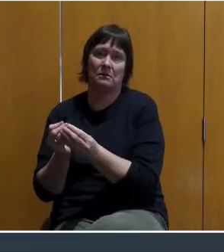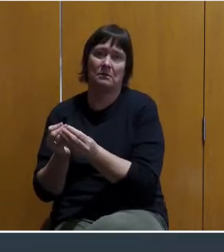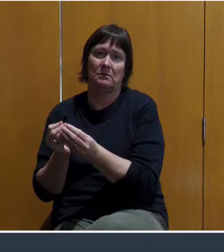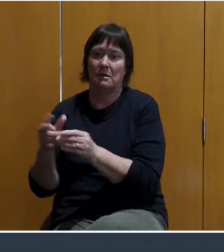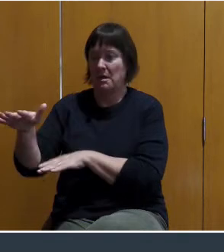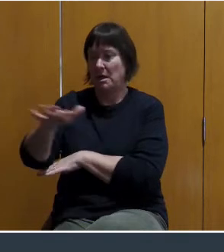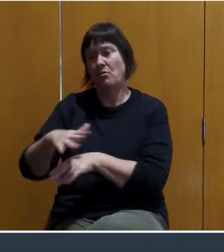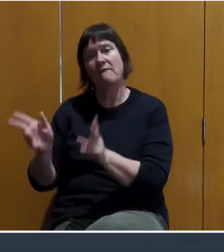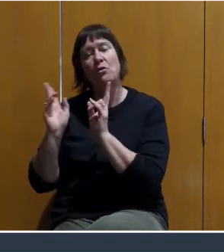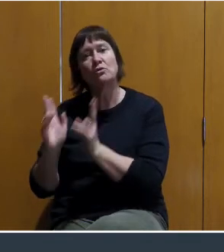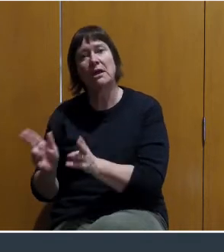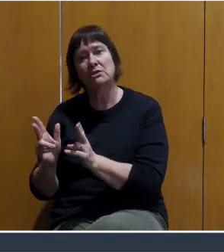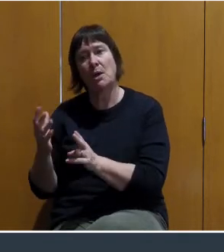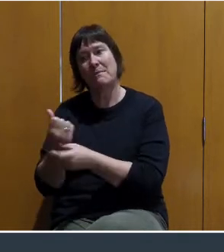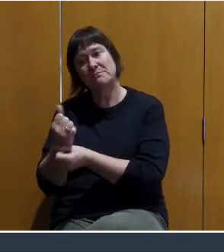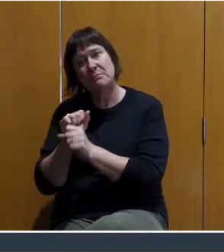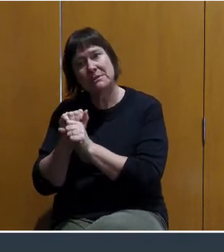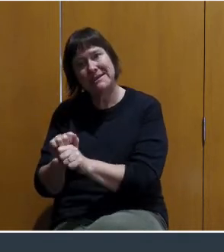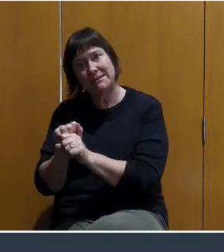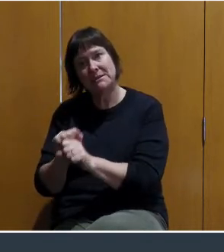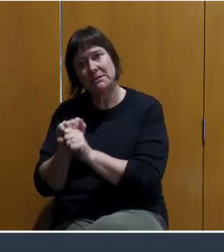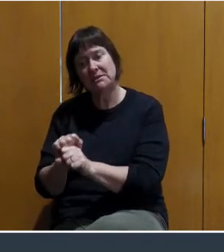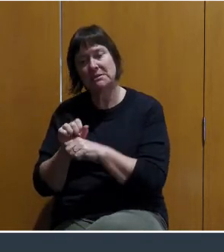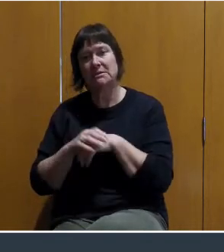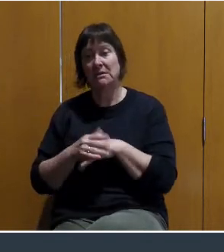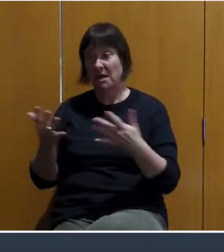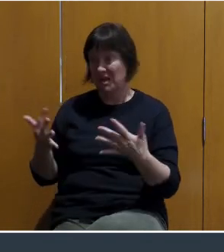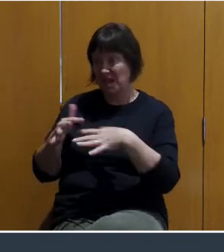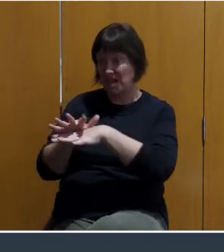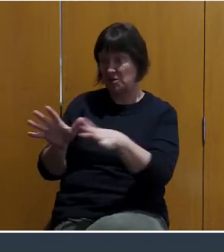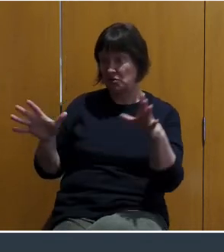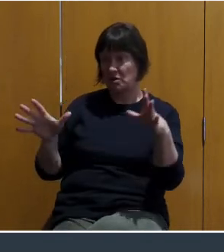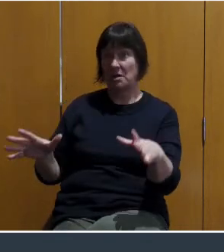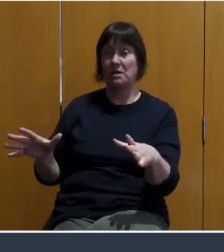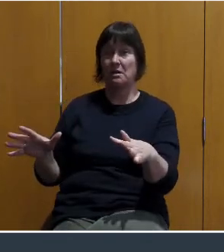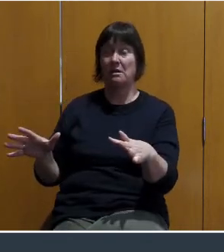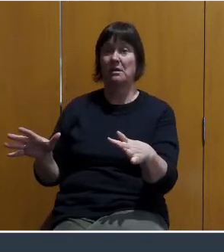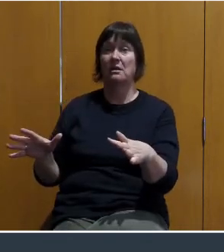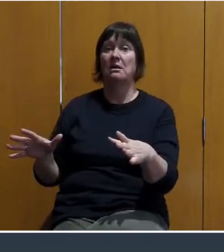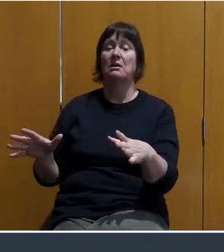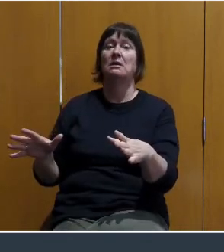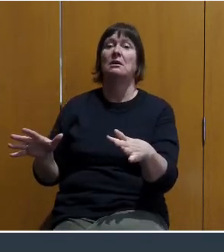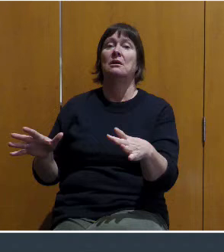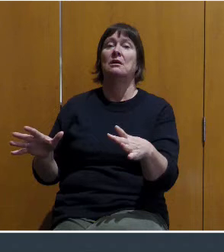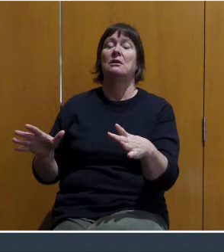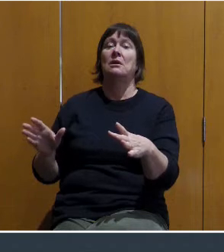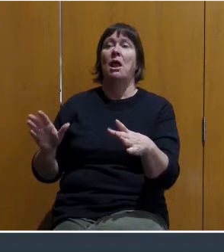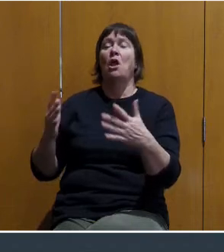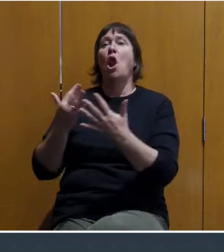nature, and it must be protected. The estuary suffers a lot of